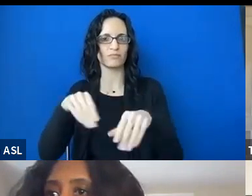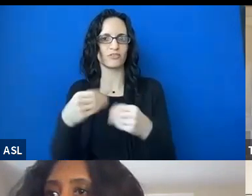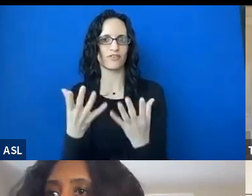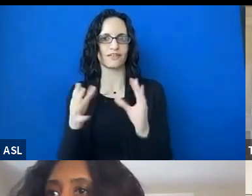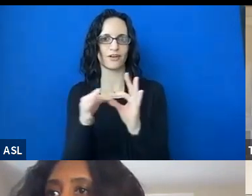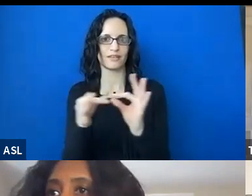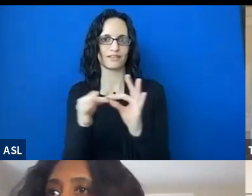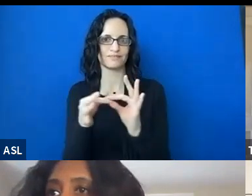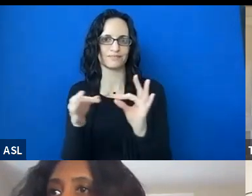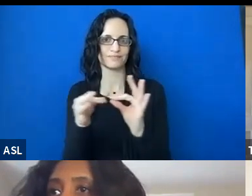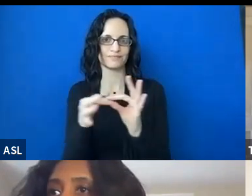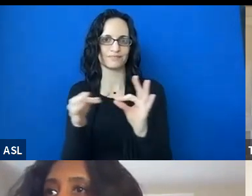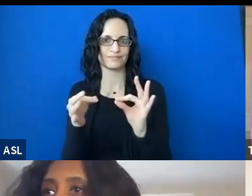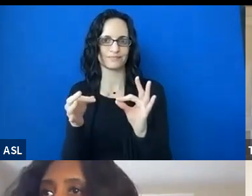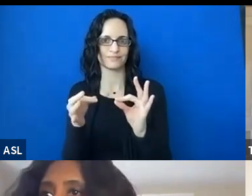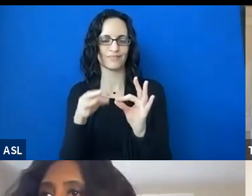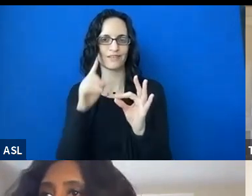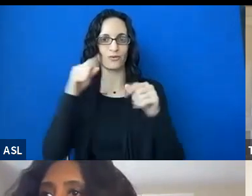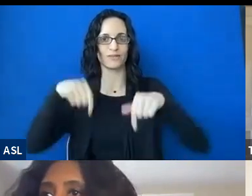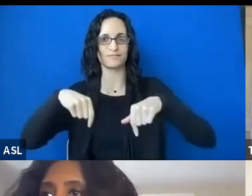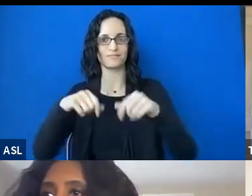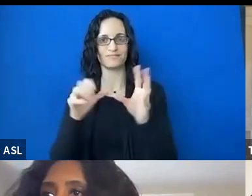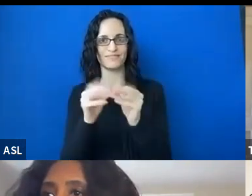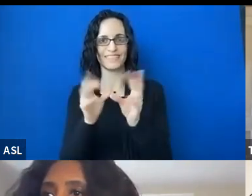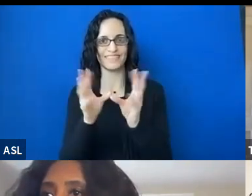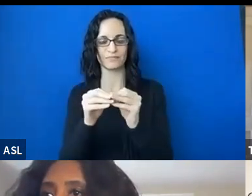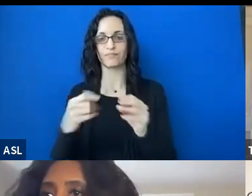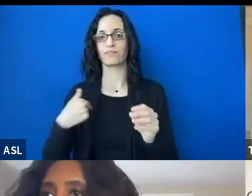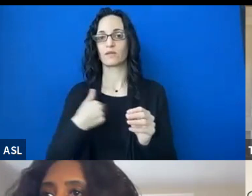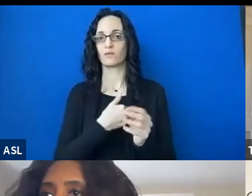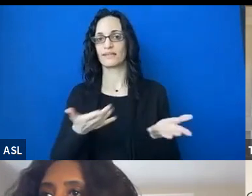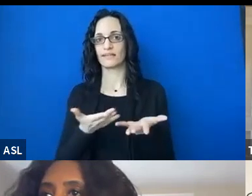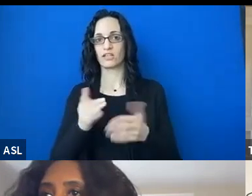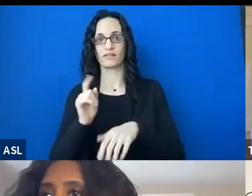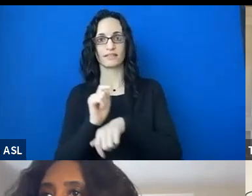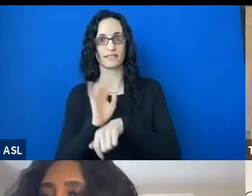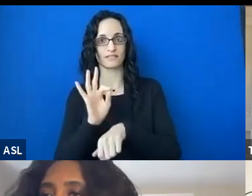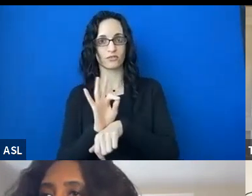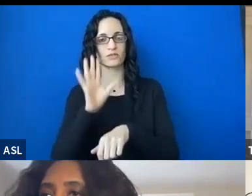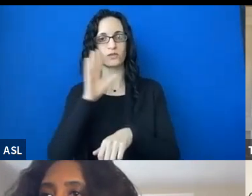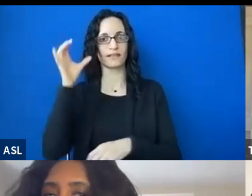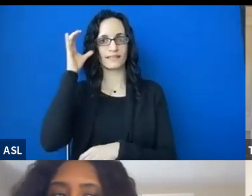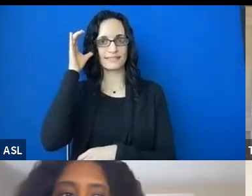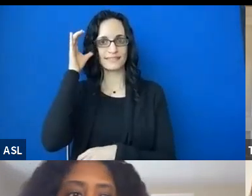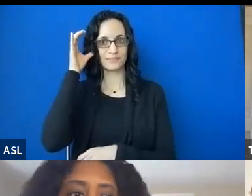participate in the meeting. We on the task force will be listening